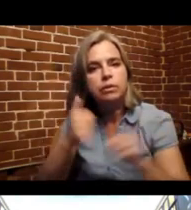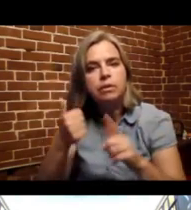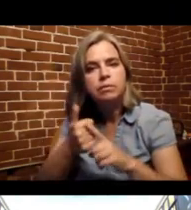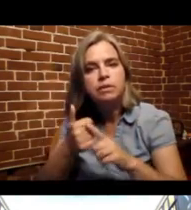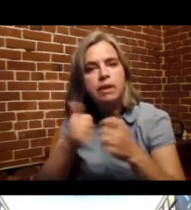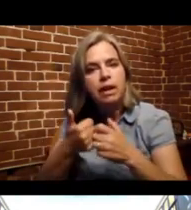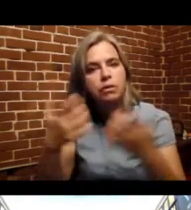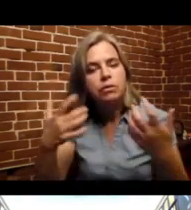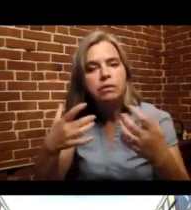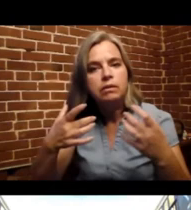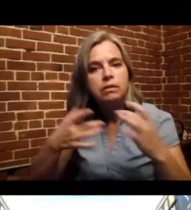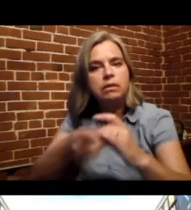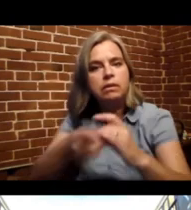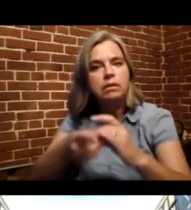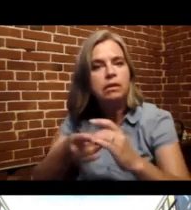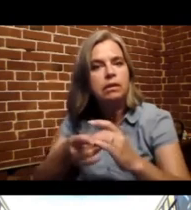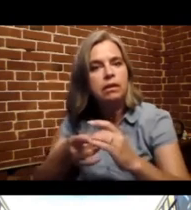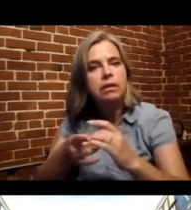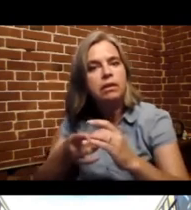whole process of the growth of the grapevine.